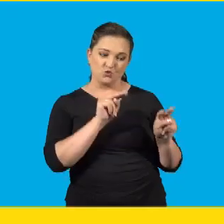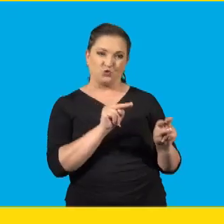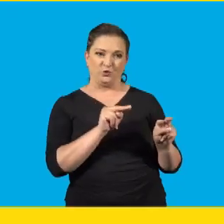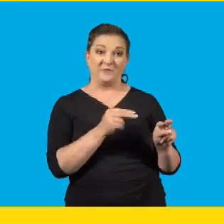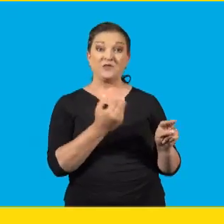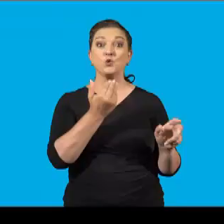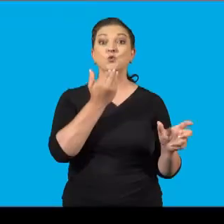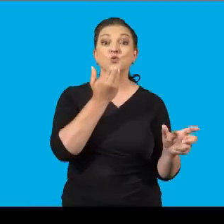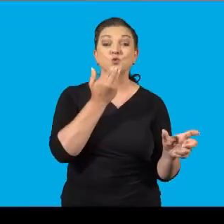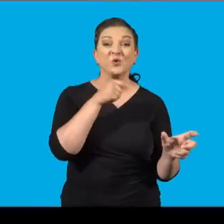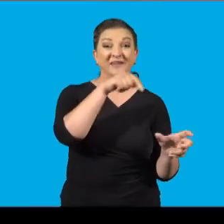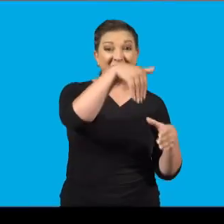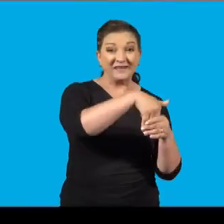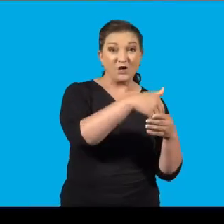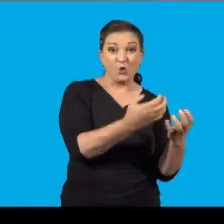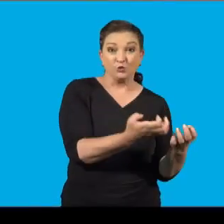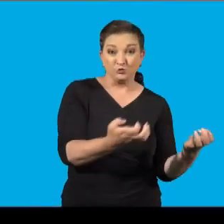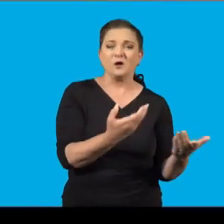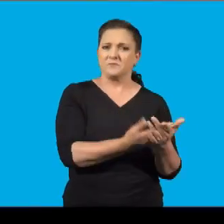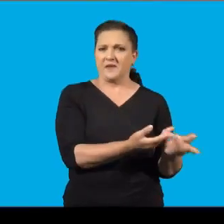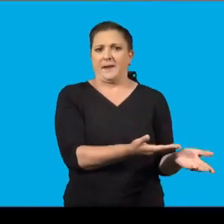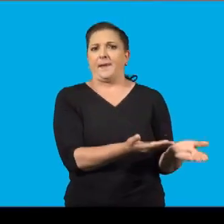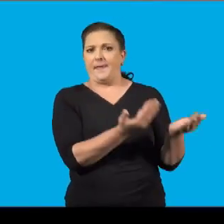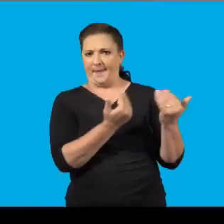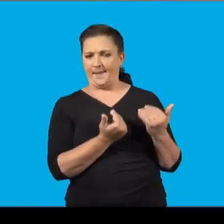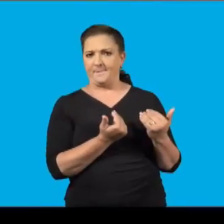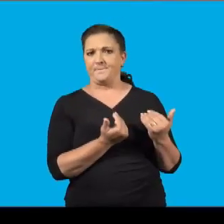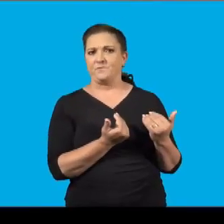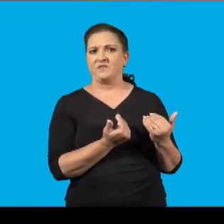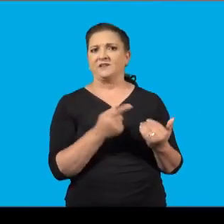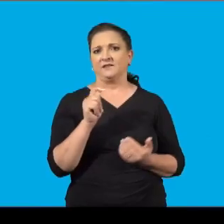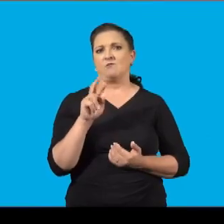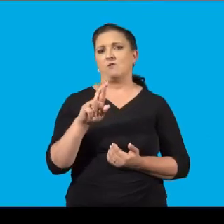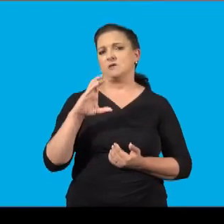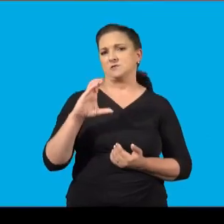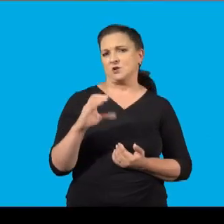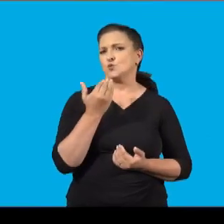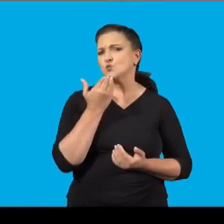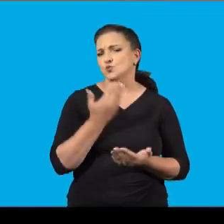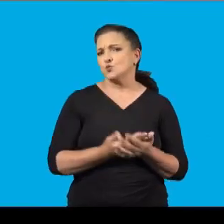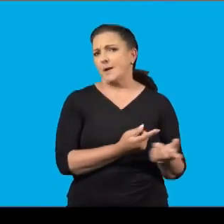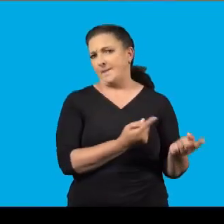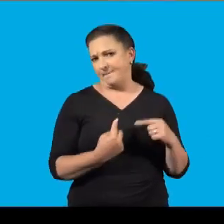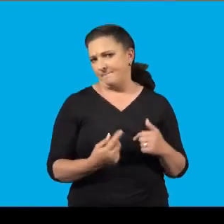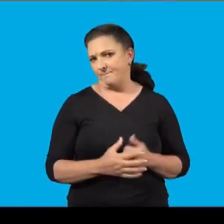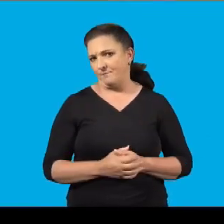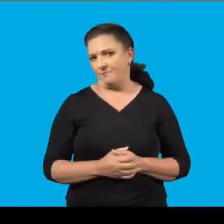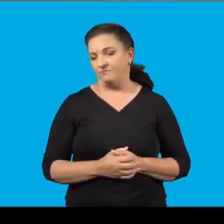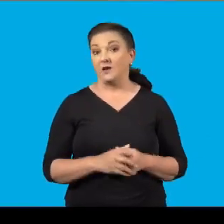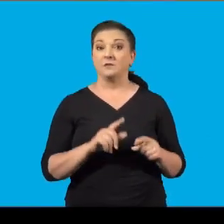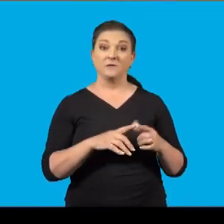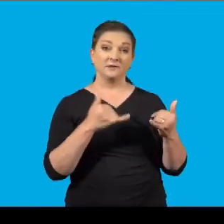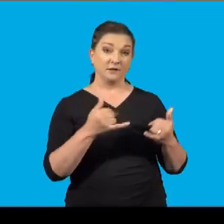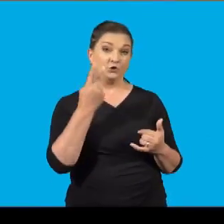source. So who, according to the source, could come forward and be heard at the TRC? Again, it's